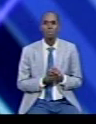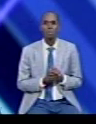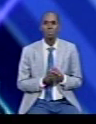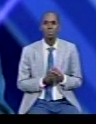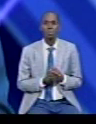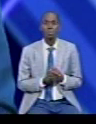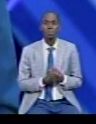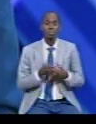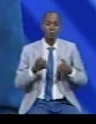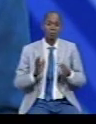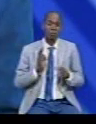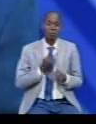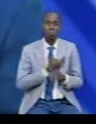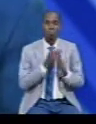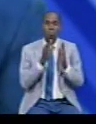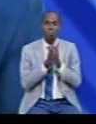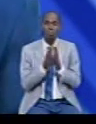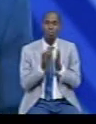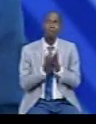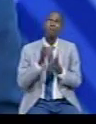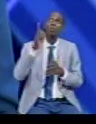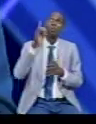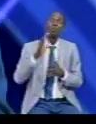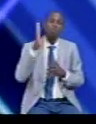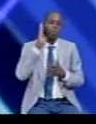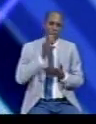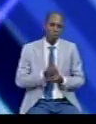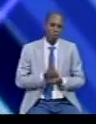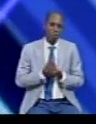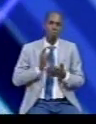Let us pray that God will make us all